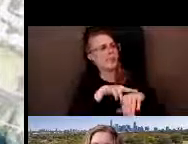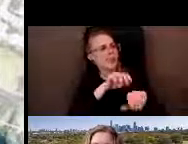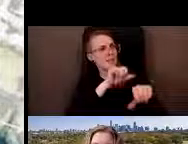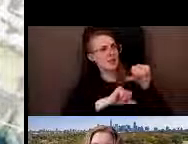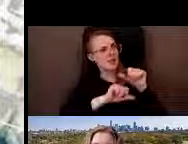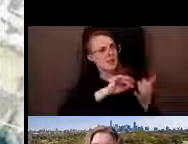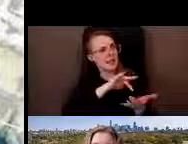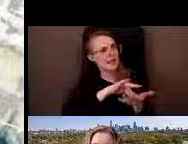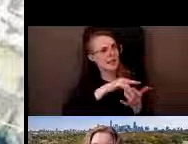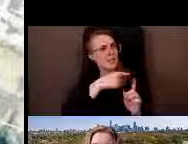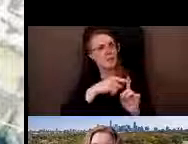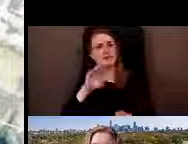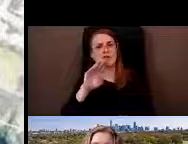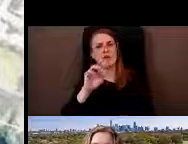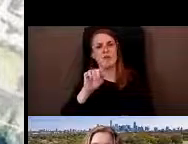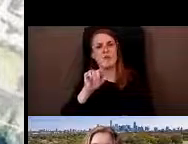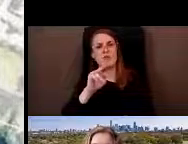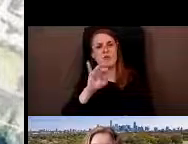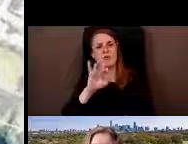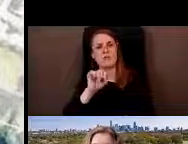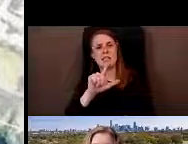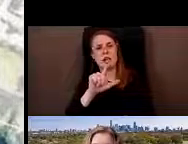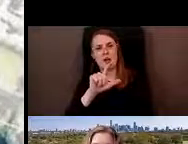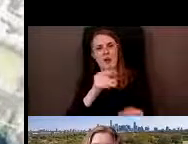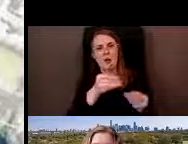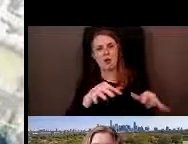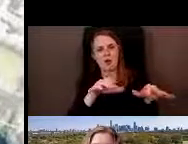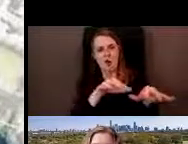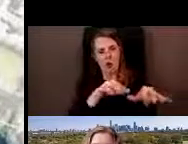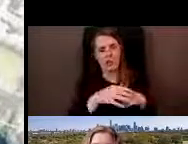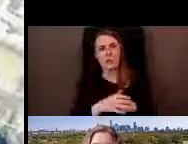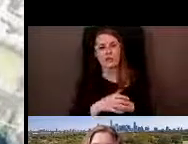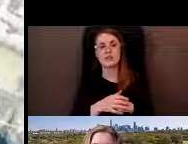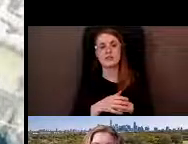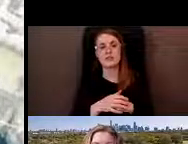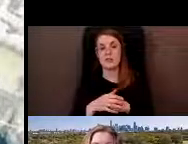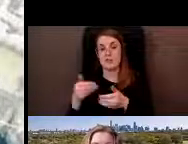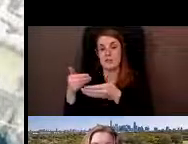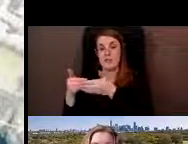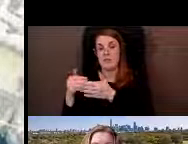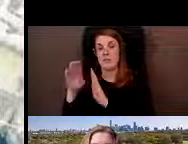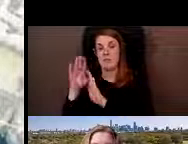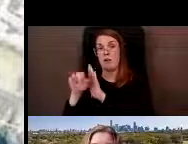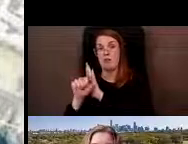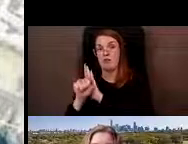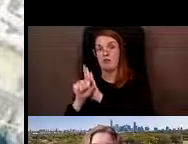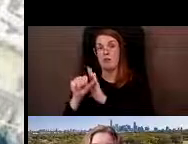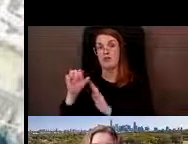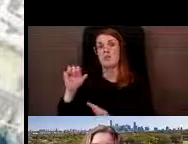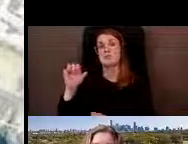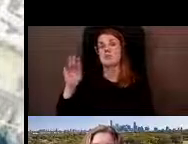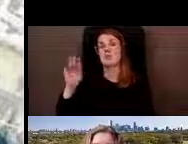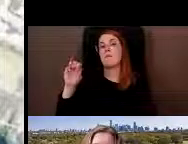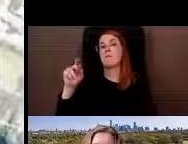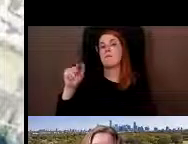and the Butler Hike and Bike Trail. By the garage near Mopac and Barton Springs Road, there's an active recreation